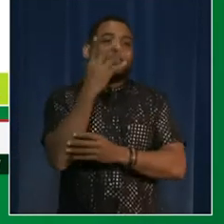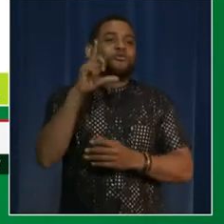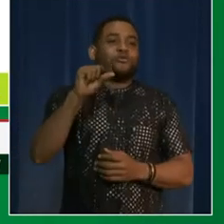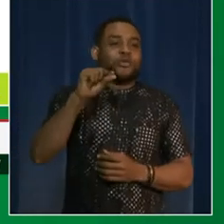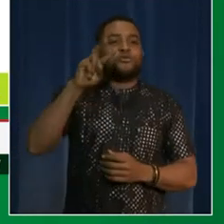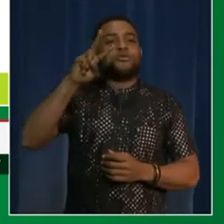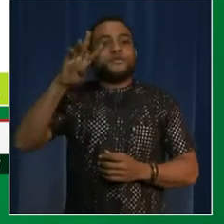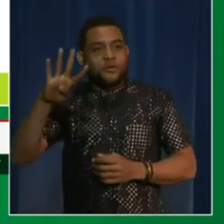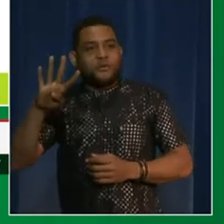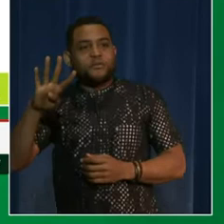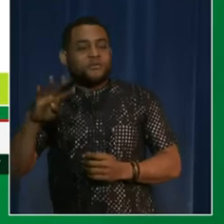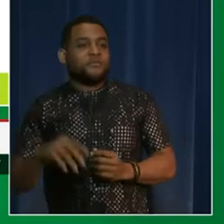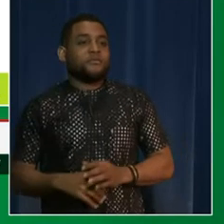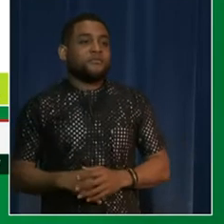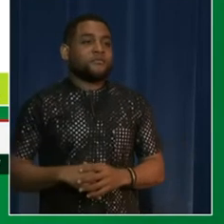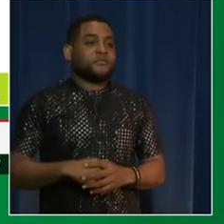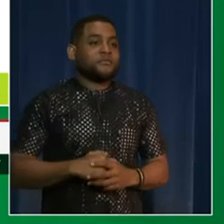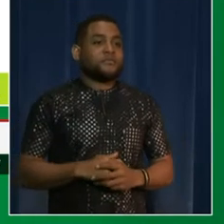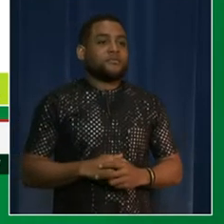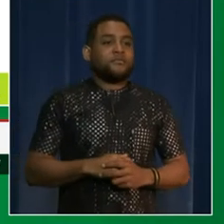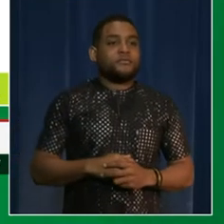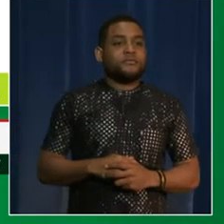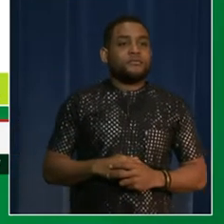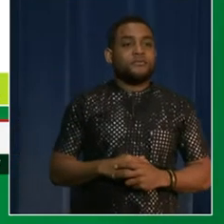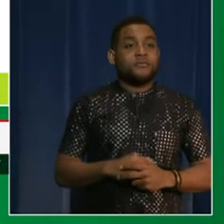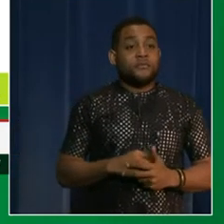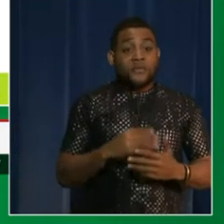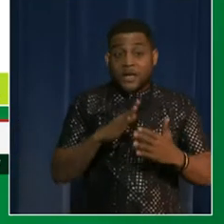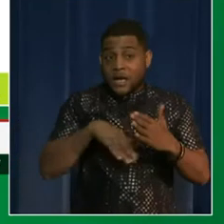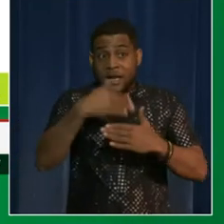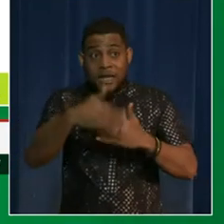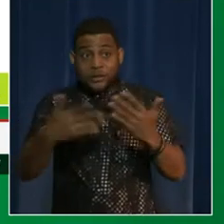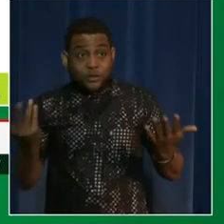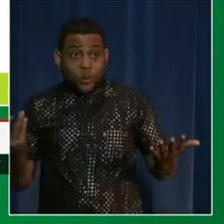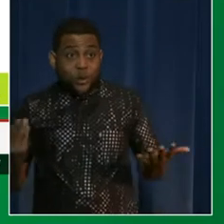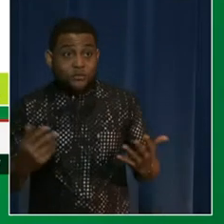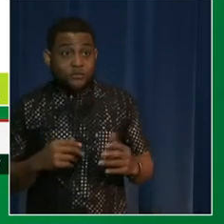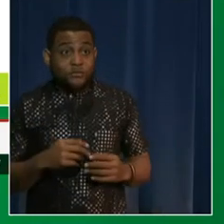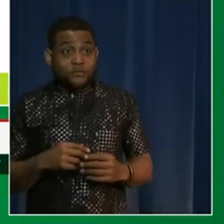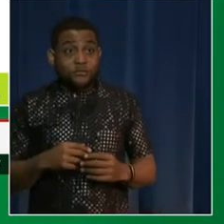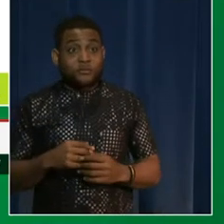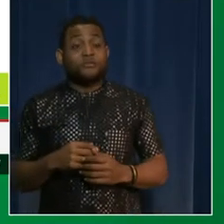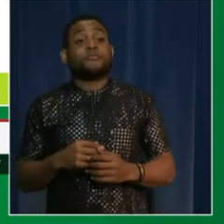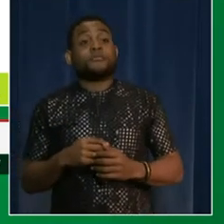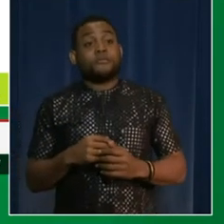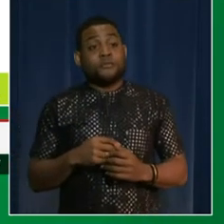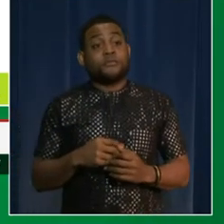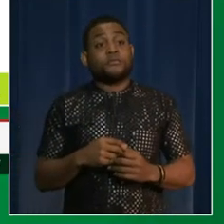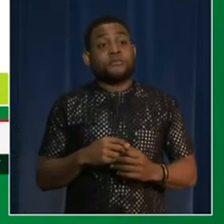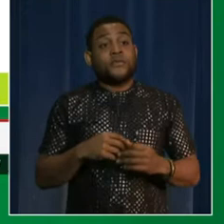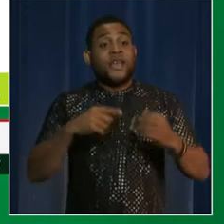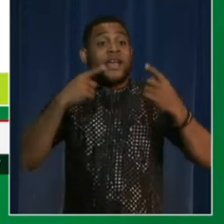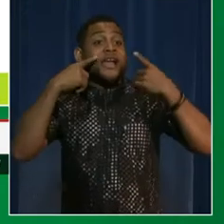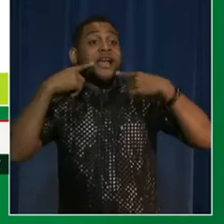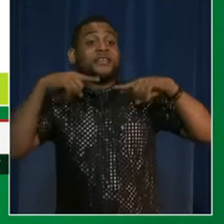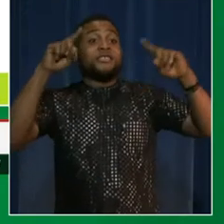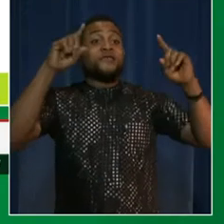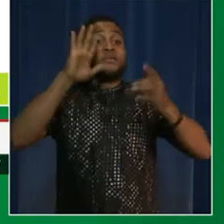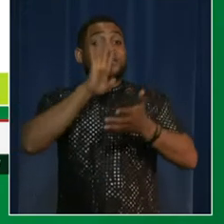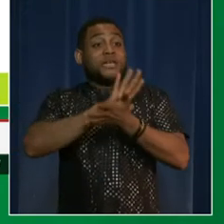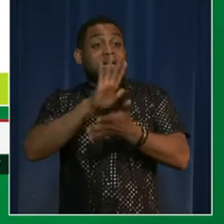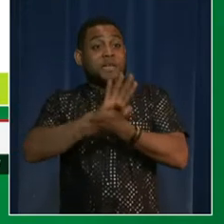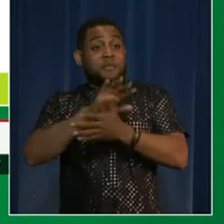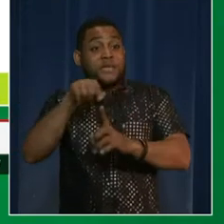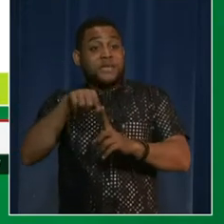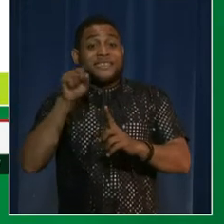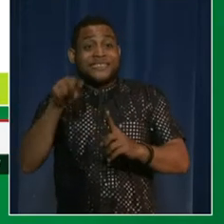2024. Up next, the Junior Achievement Academy project is a joint partnership between the Junior